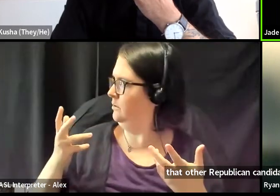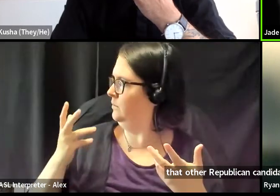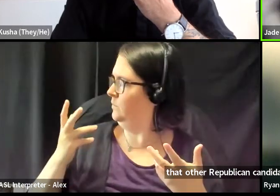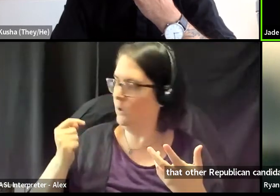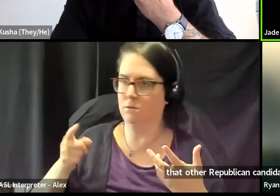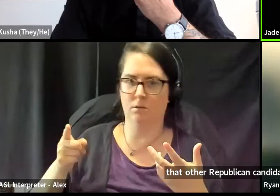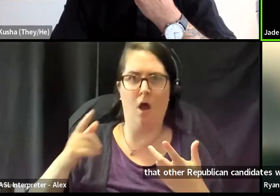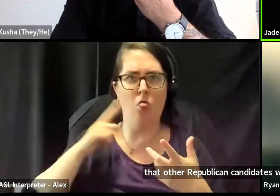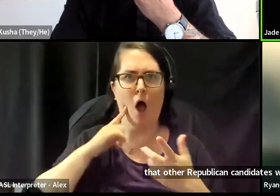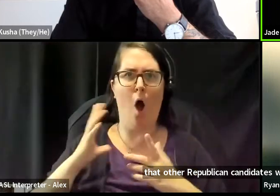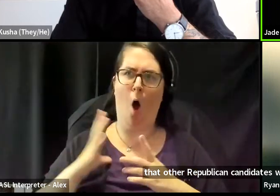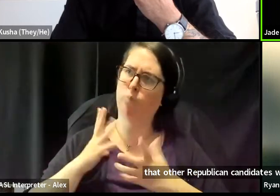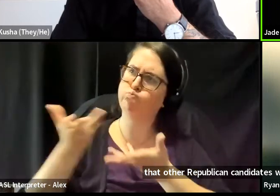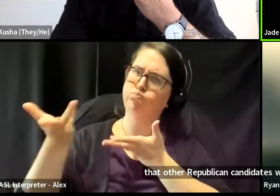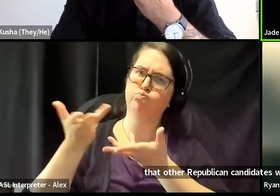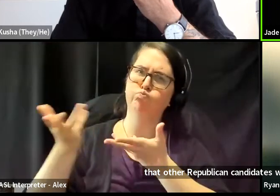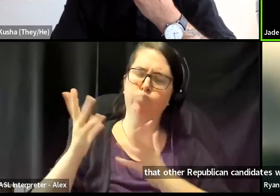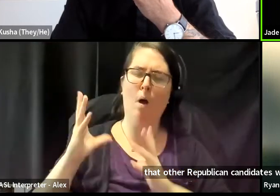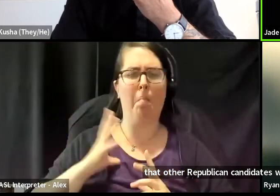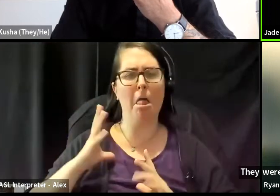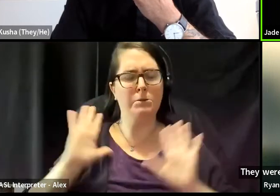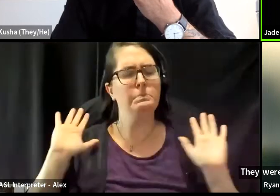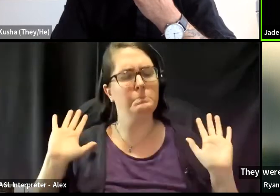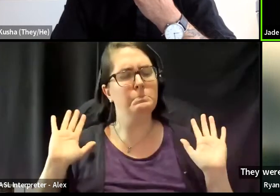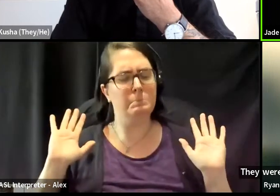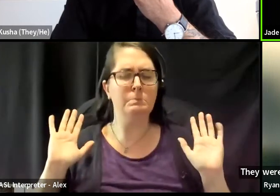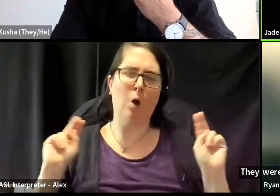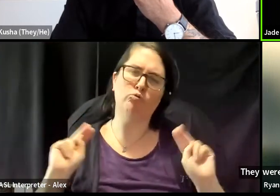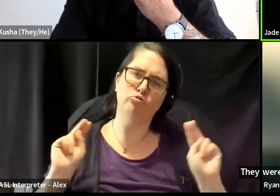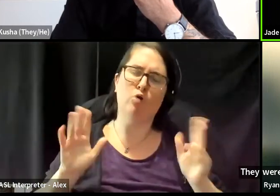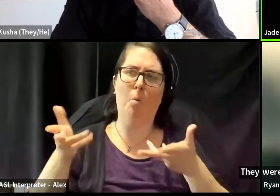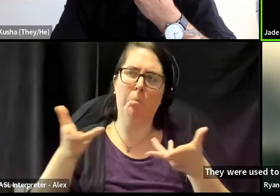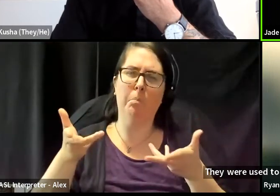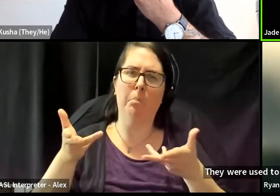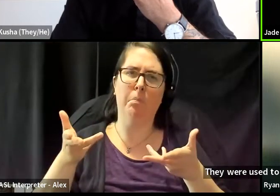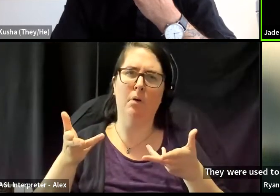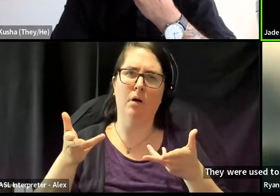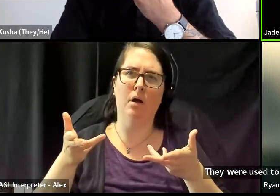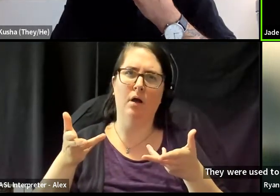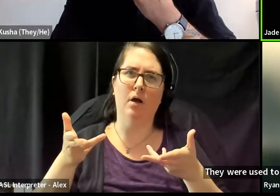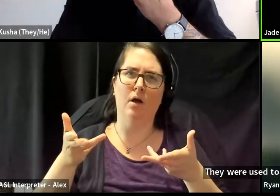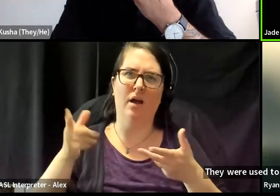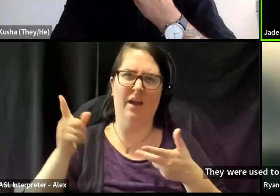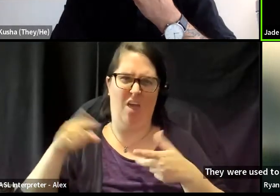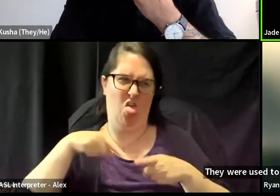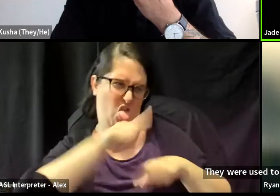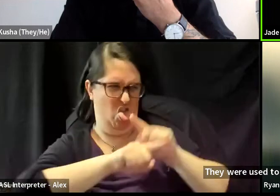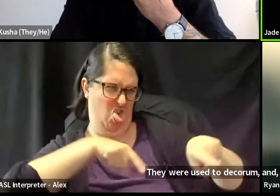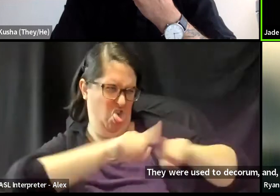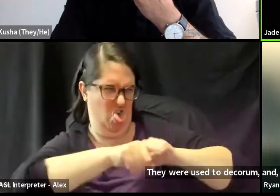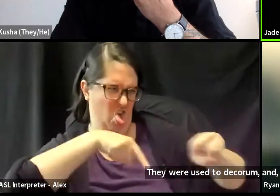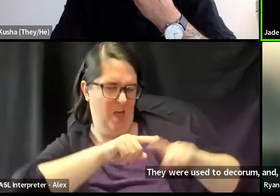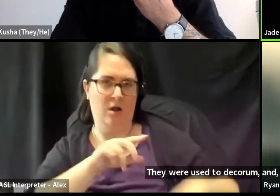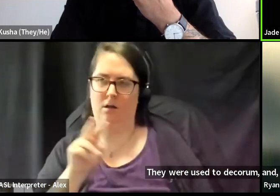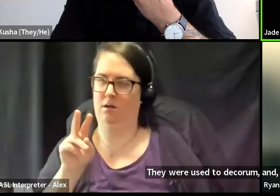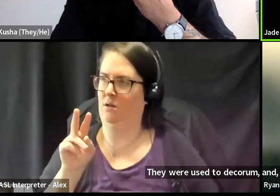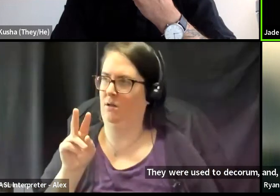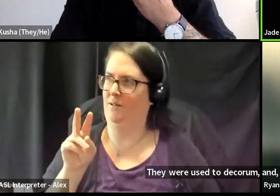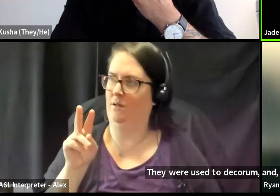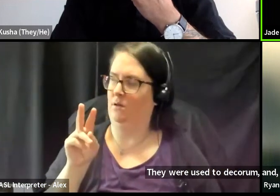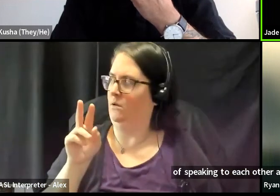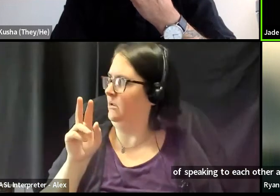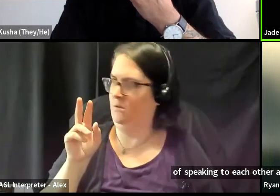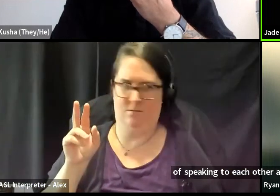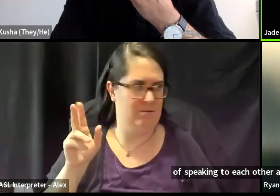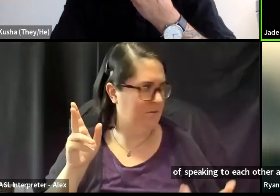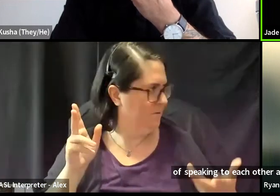used to decorum and an actual way of speaking to each other and doing debates. He went in and did